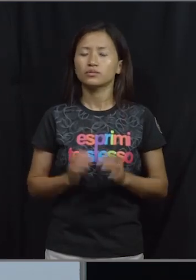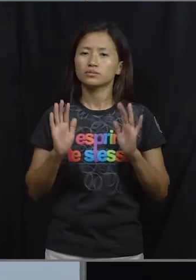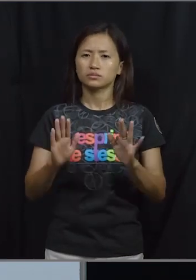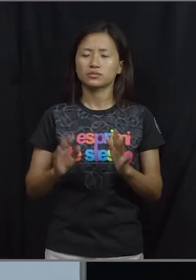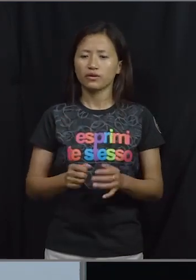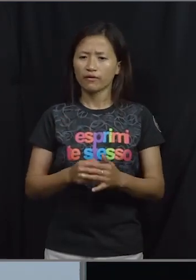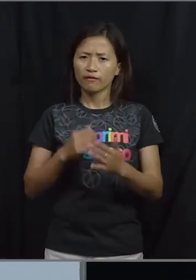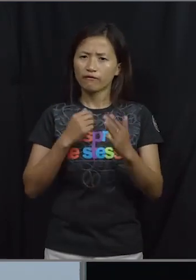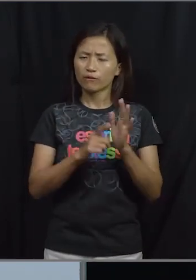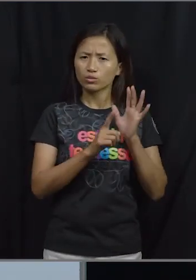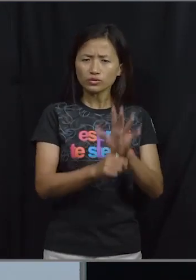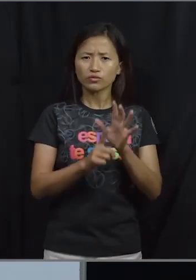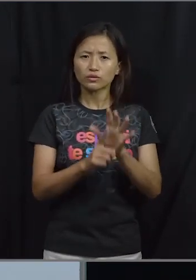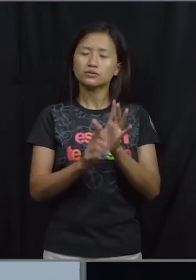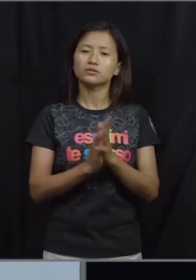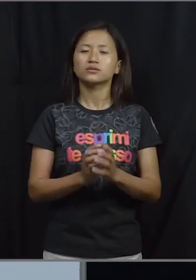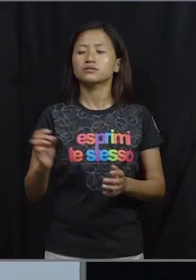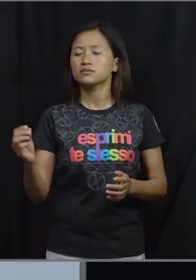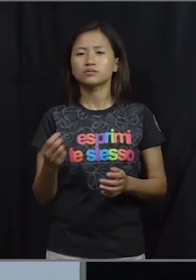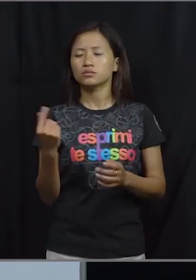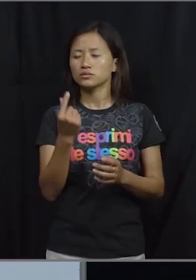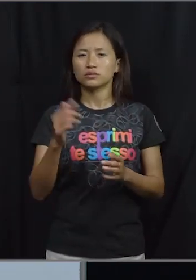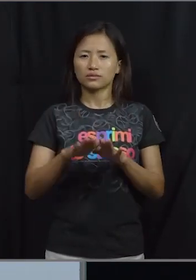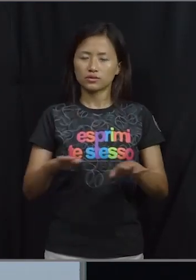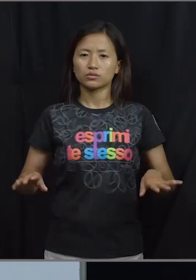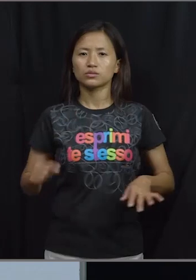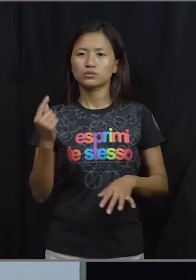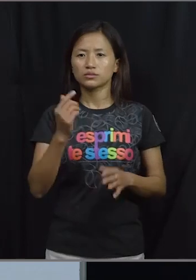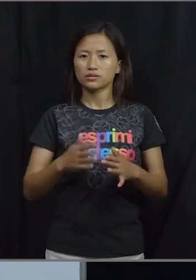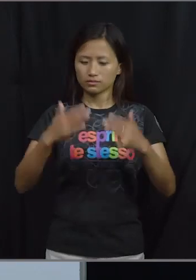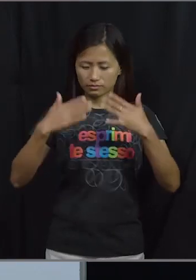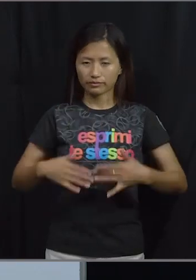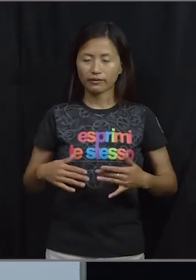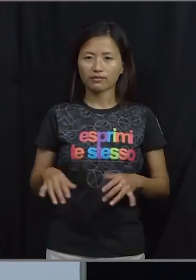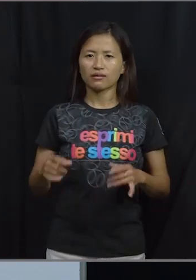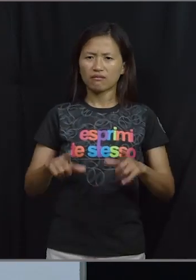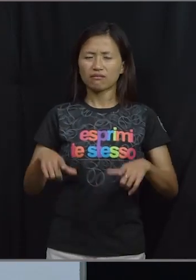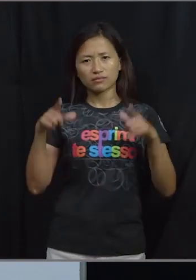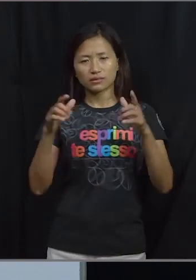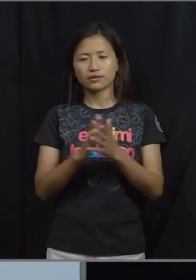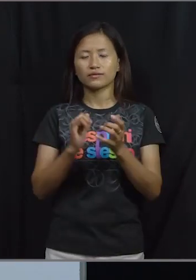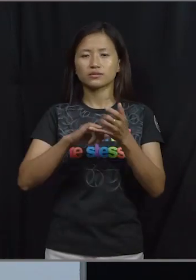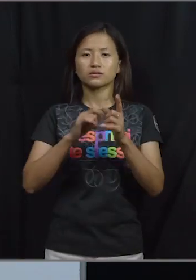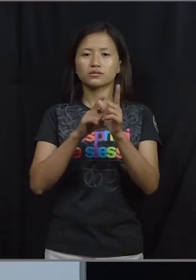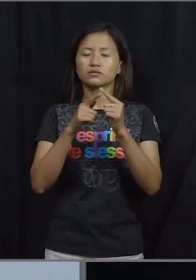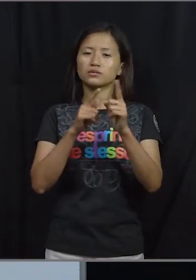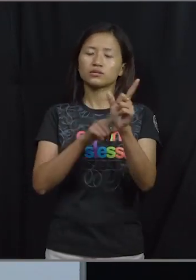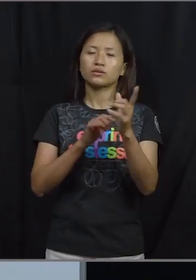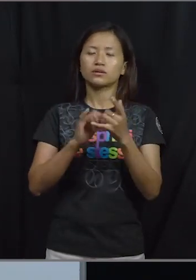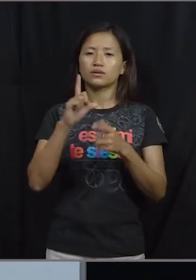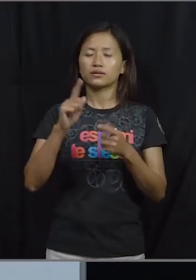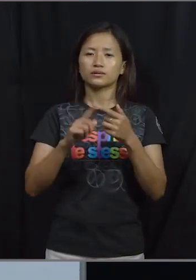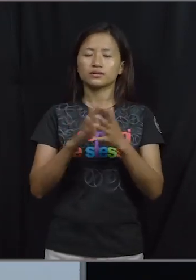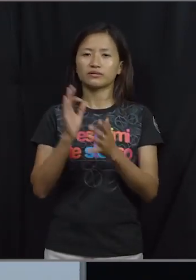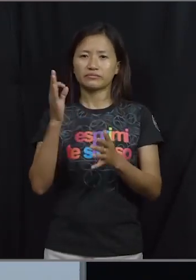have to force the child to use all those habits or lifestyle. The child will get blended into the culture or